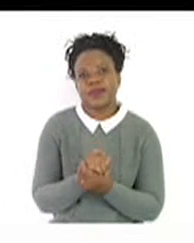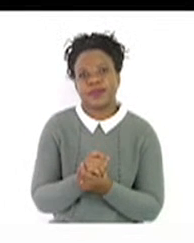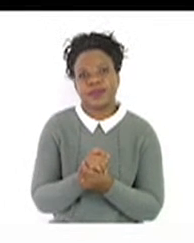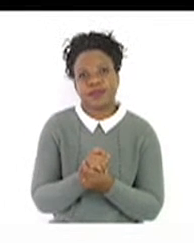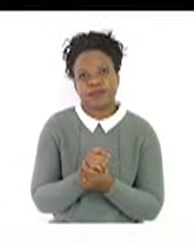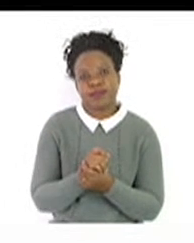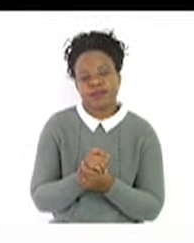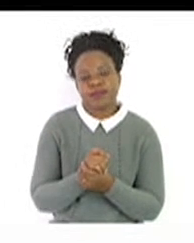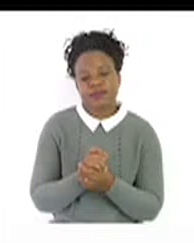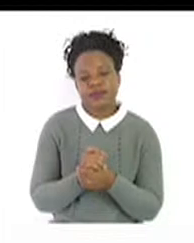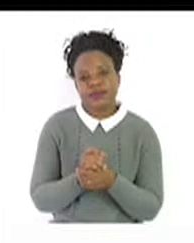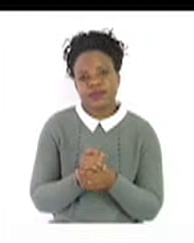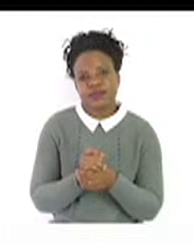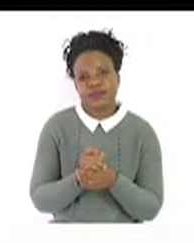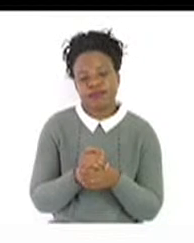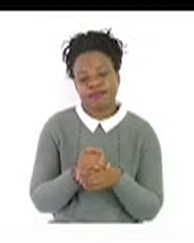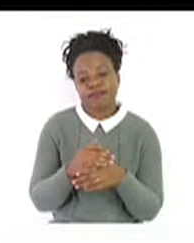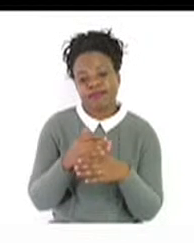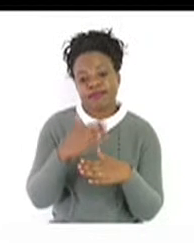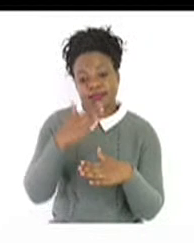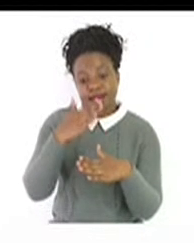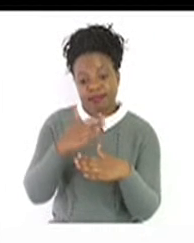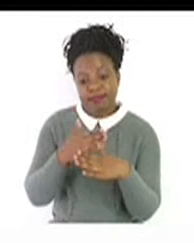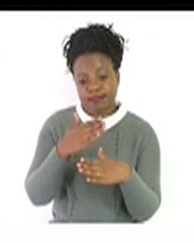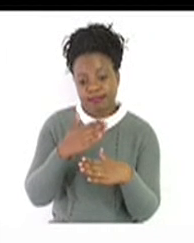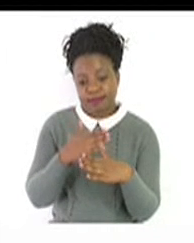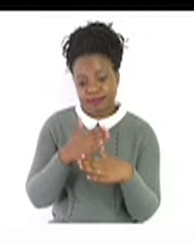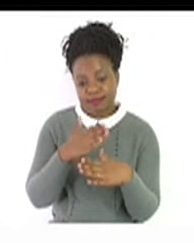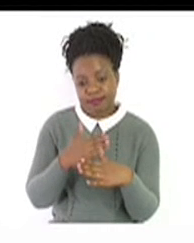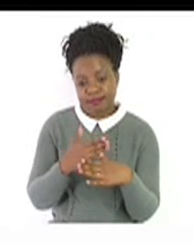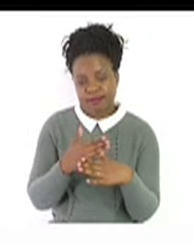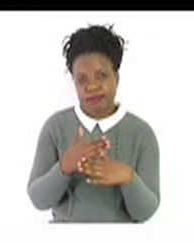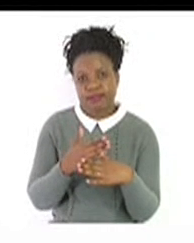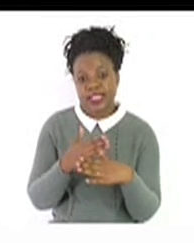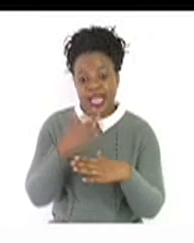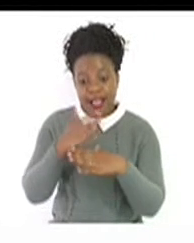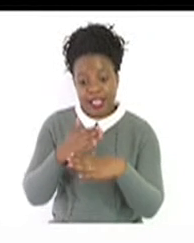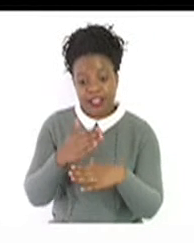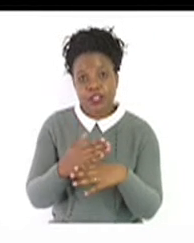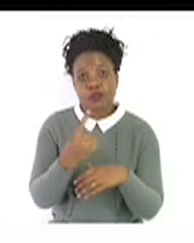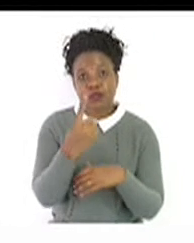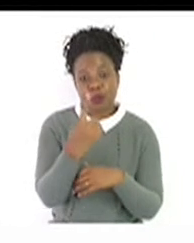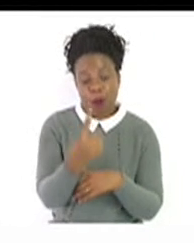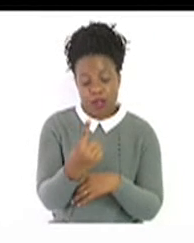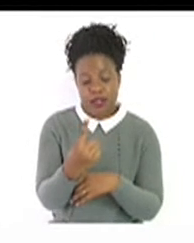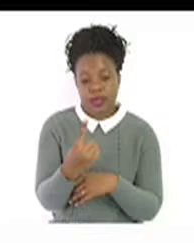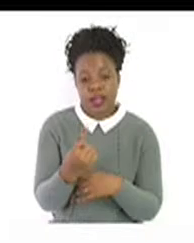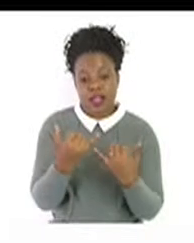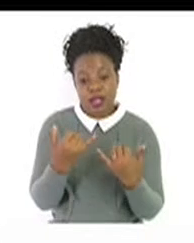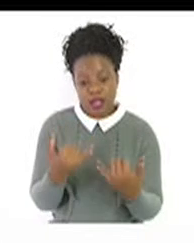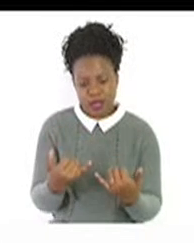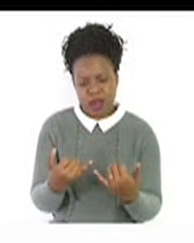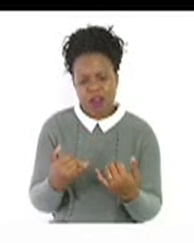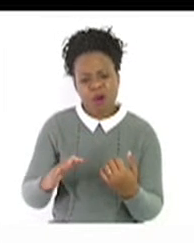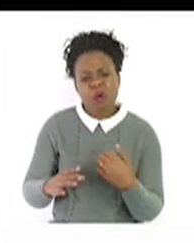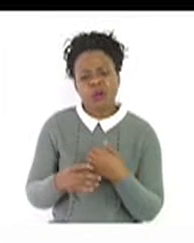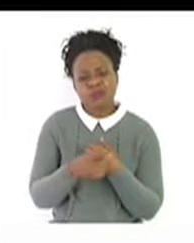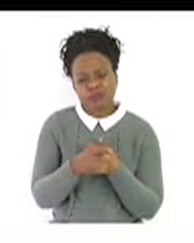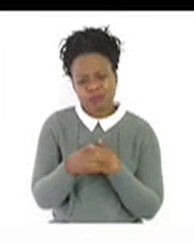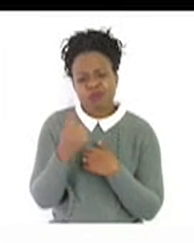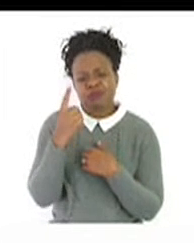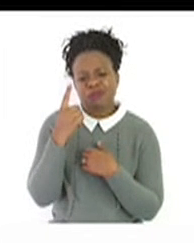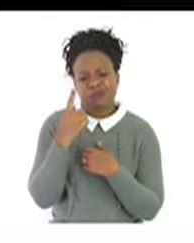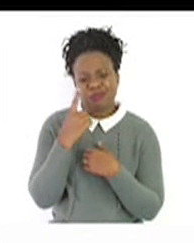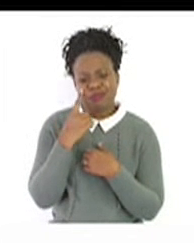we are now doing our activities. We want to see if we have grasped, understood